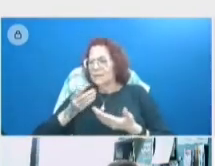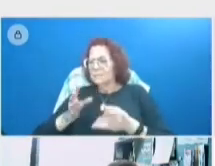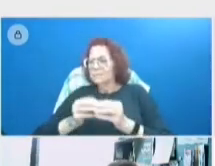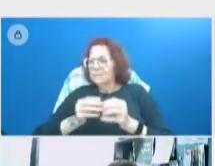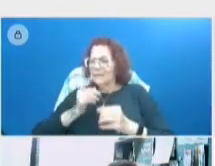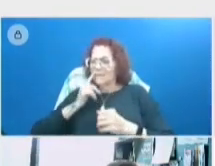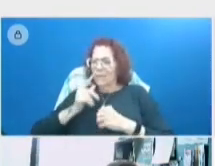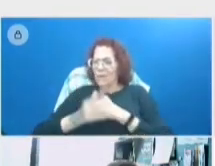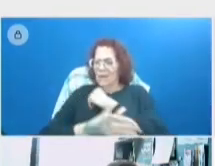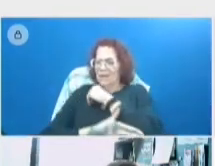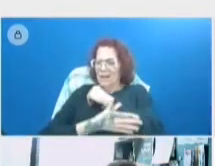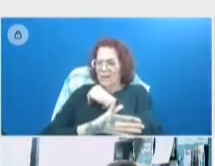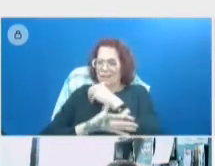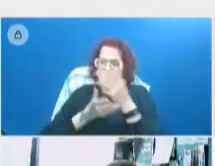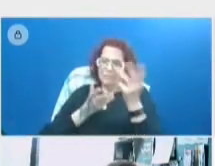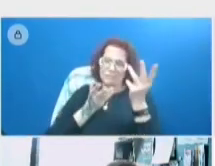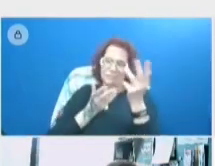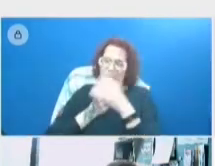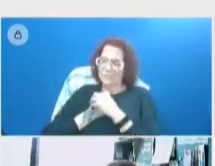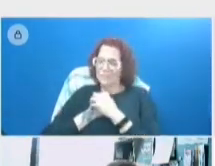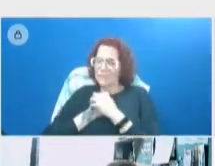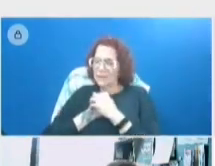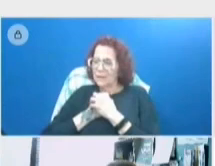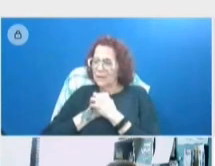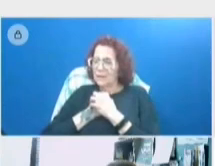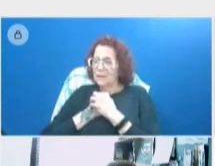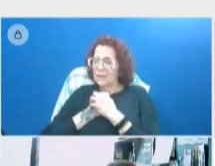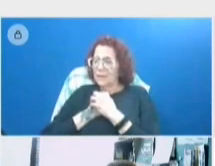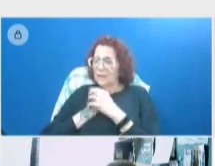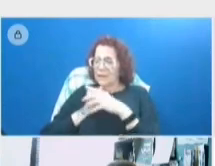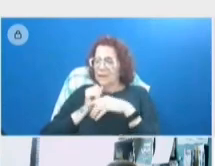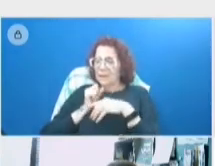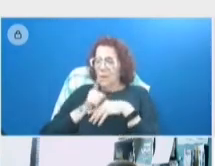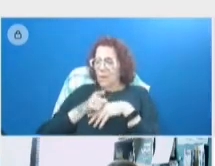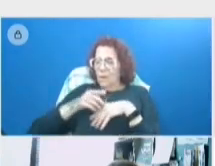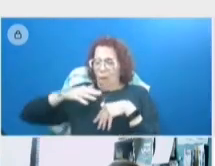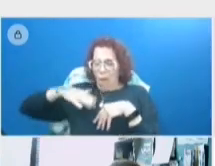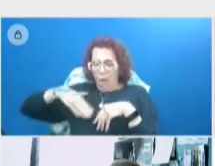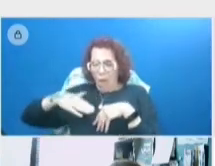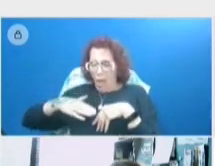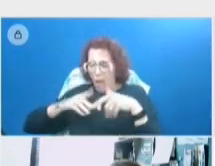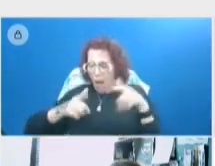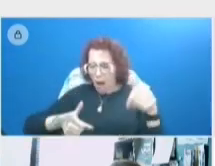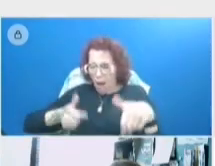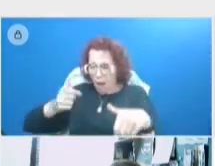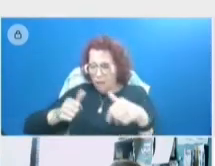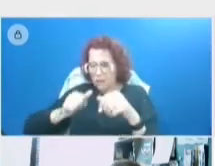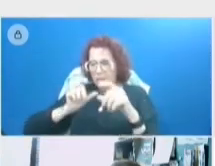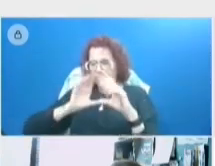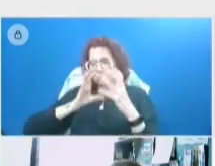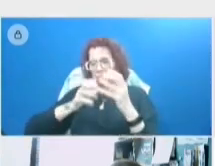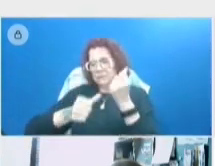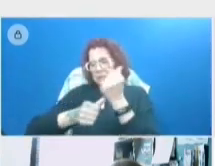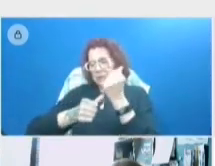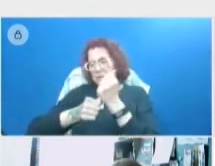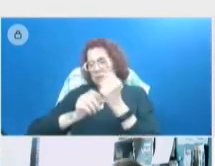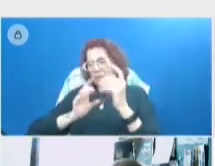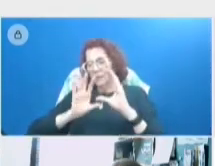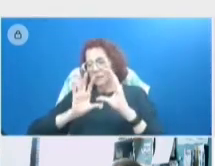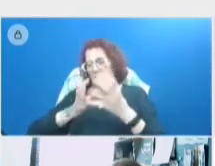have one in the largest political subdivision and you could put it in a other town, is it